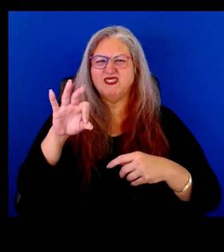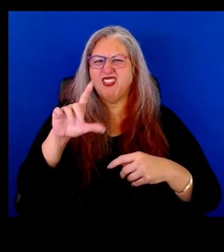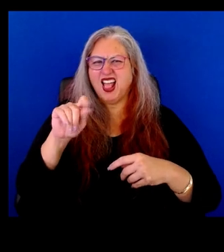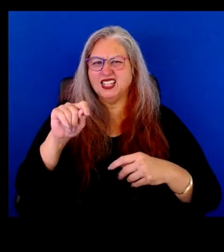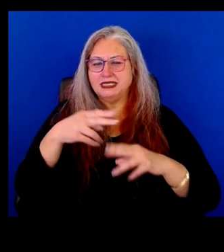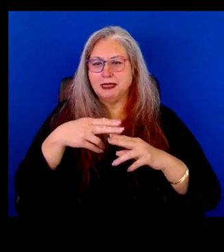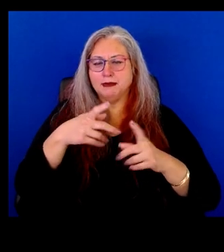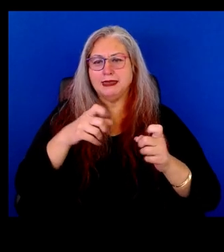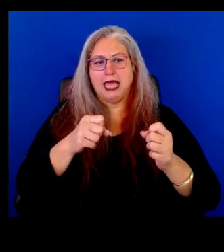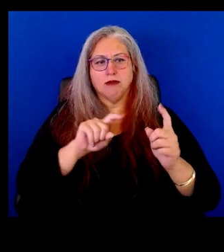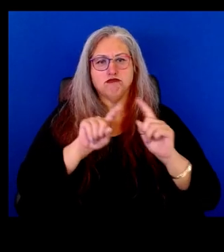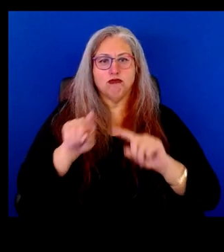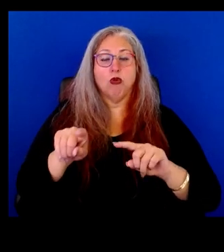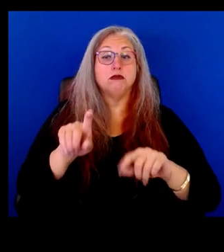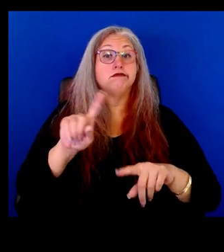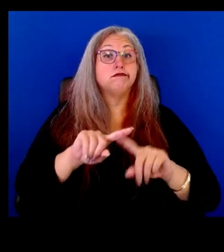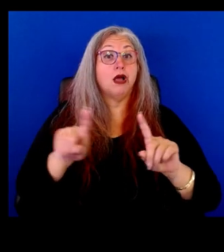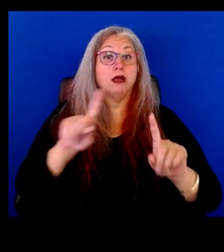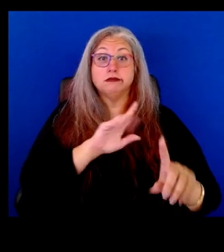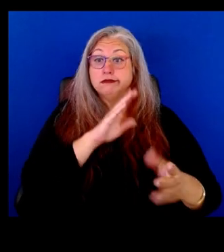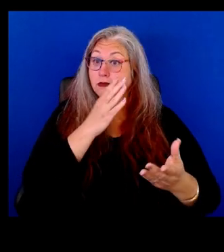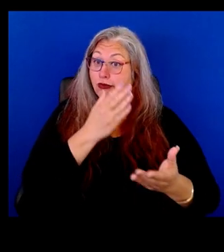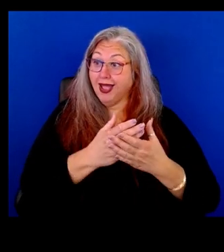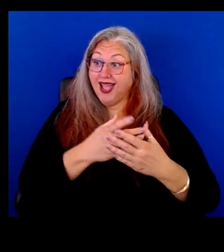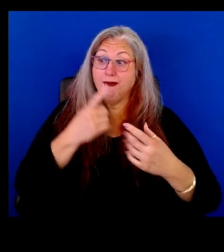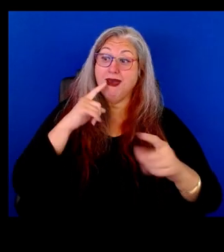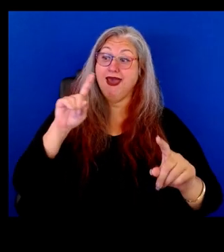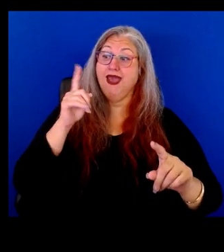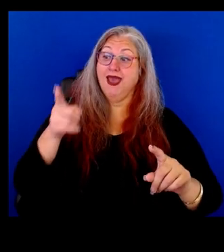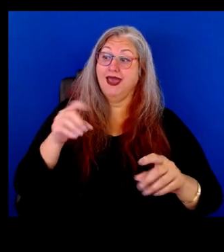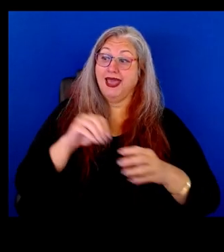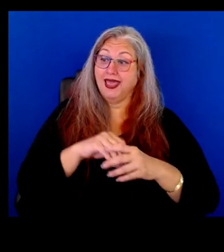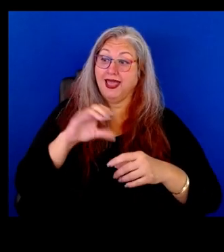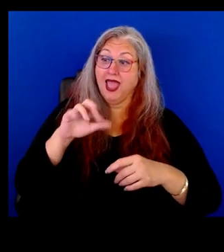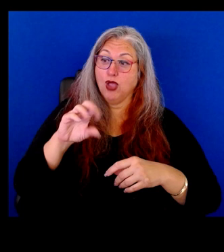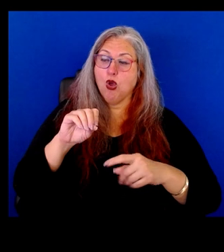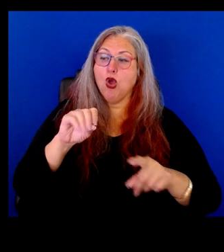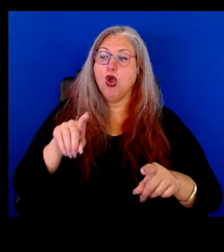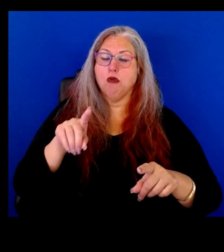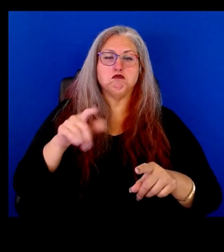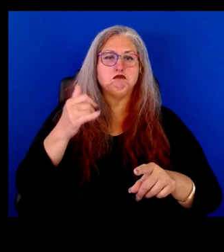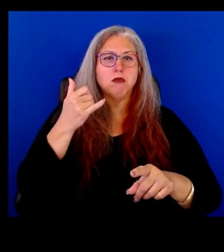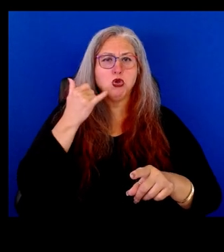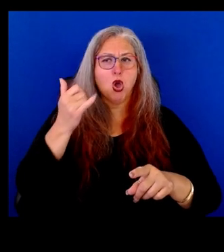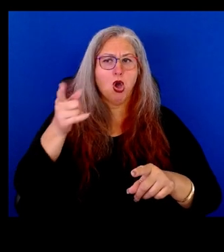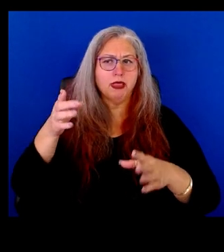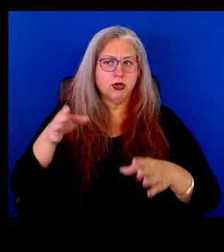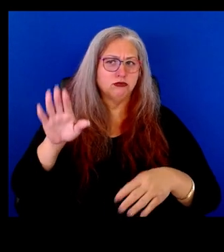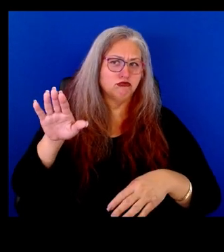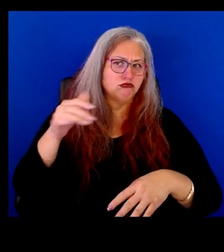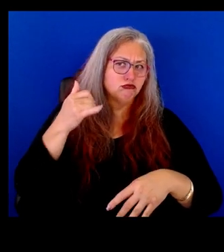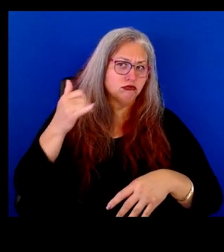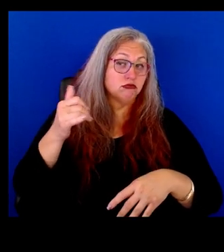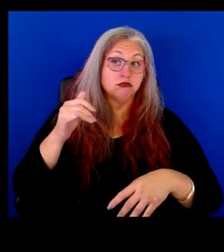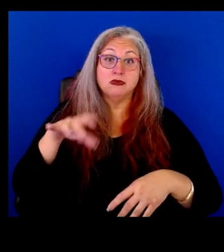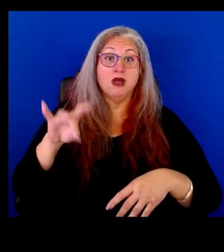them to come to. However, when they arrived finally in Cairo, she called this person, and